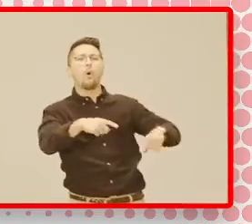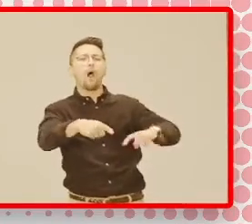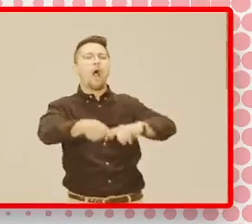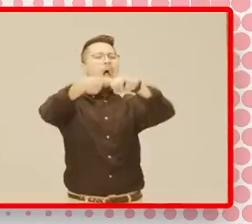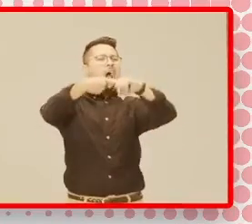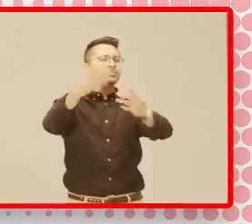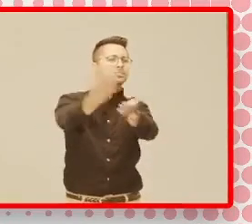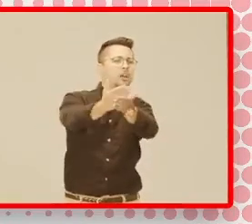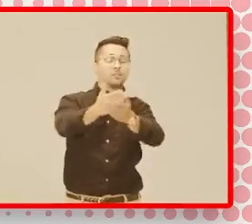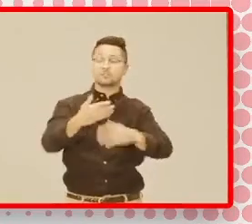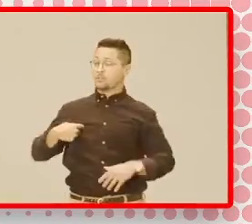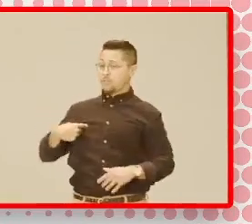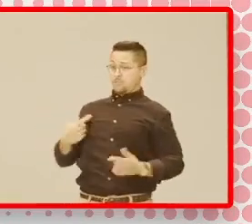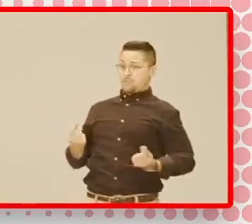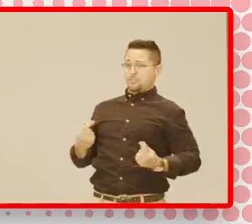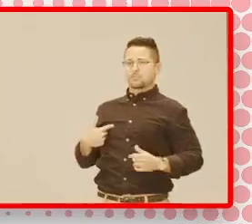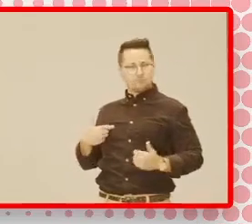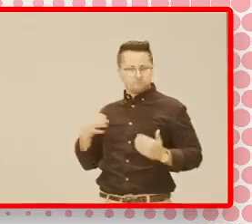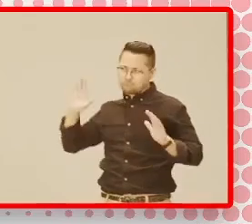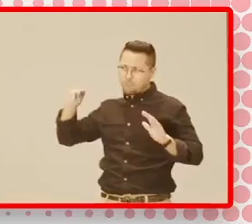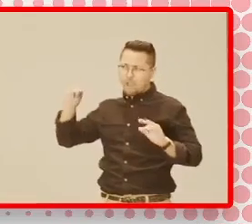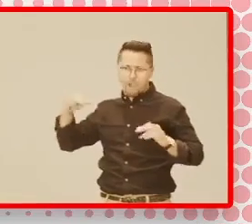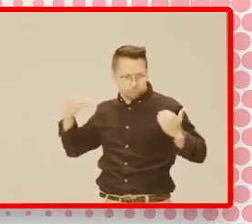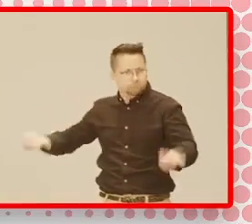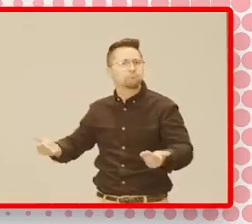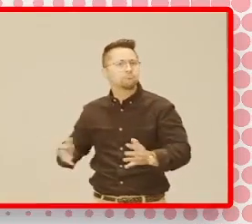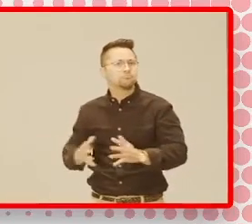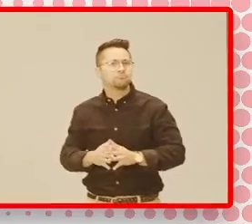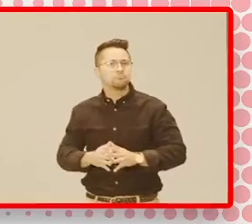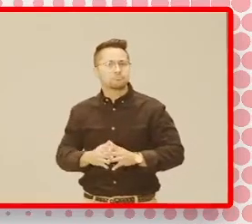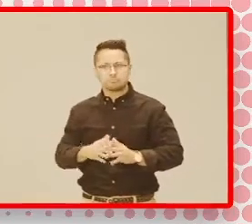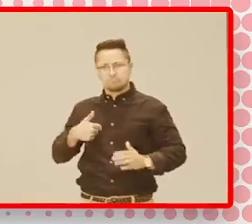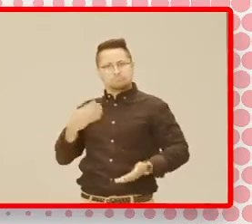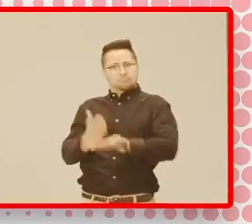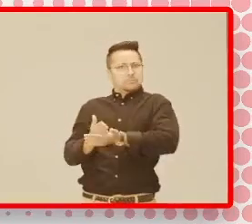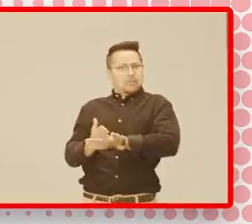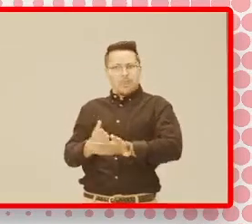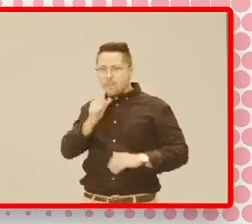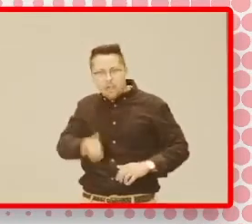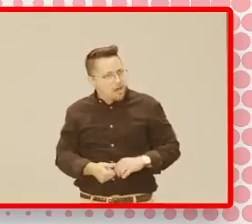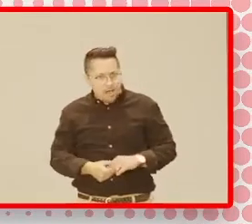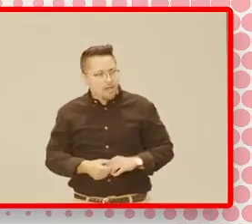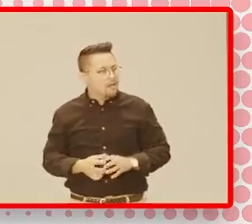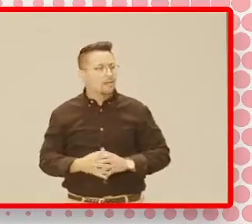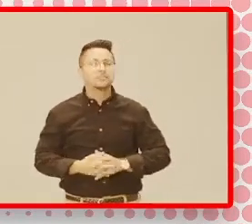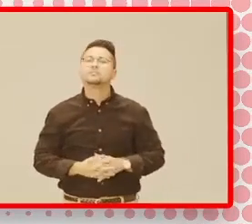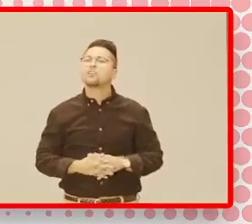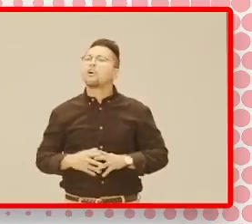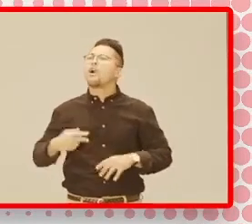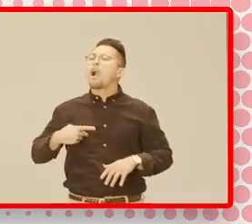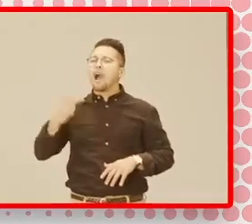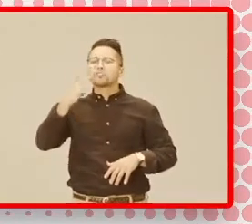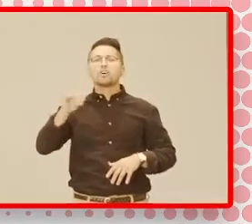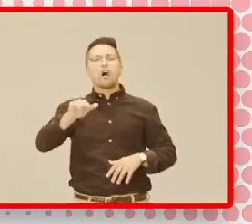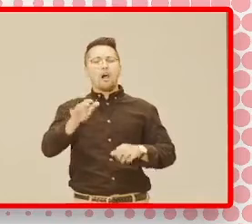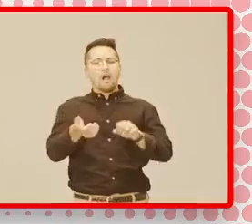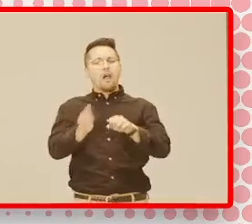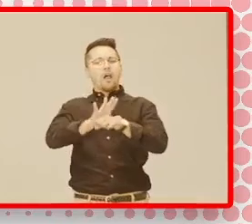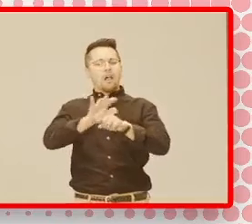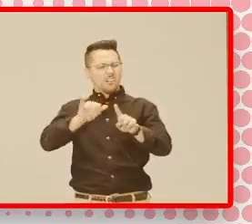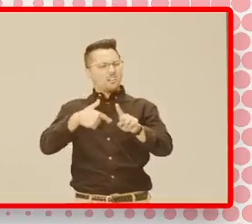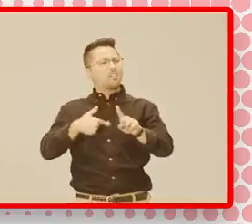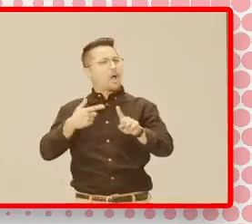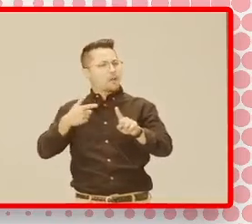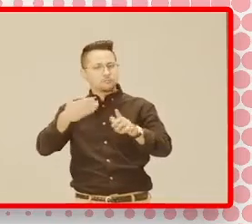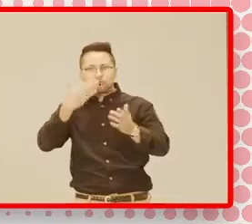We said, let's go. We're not going to stop. I saw the pandemic as a once-in-a-lifetime opportunity to